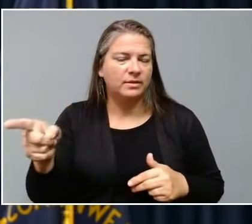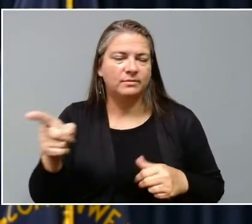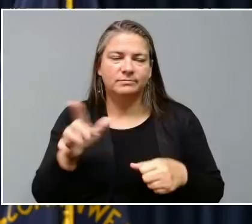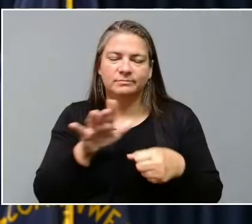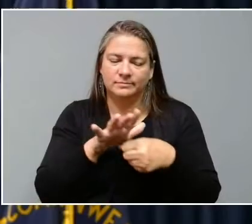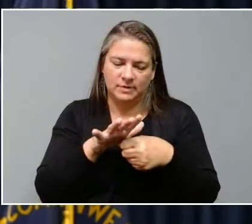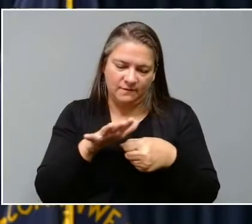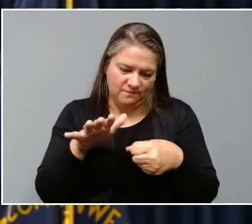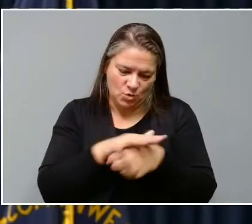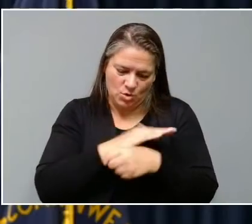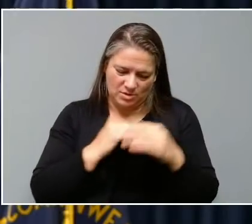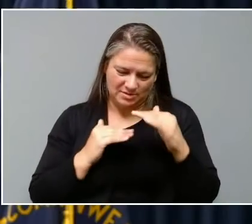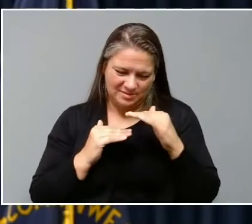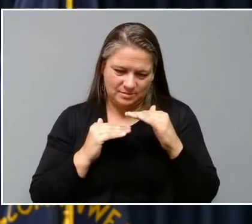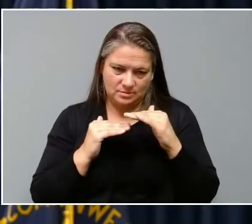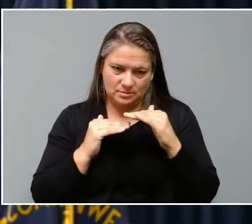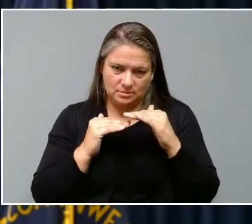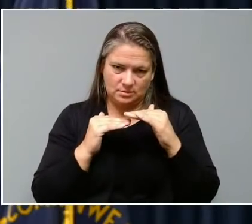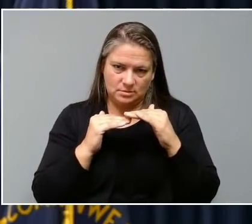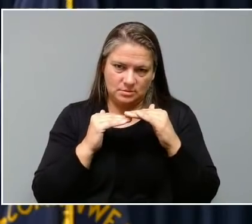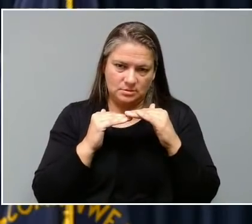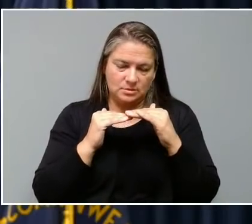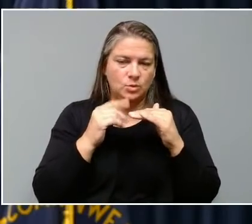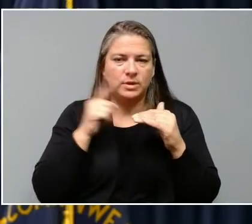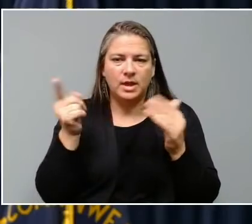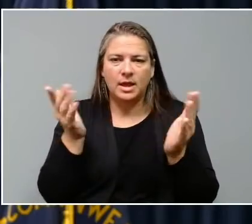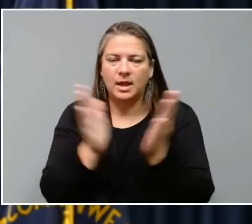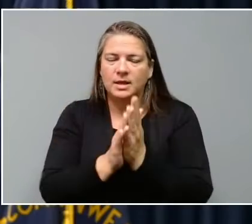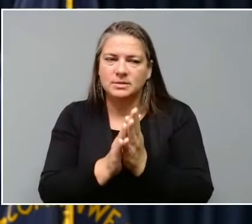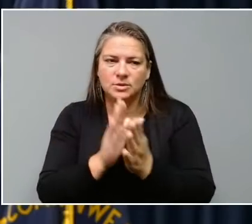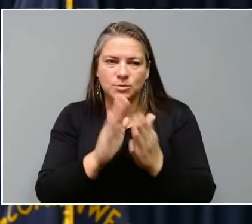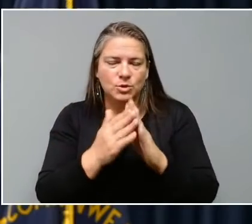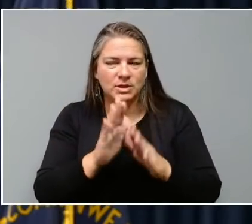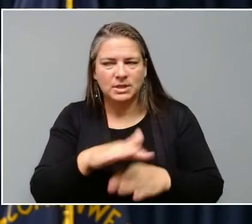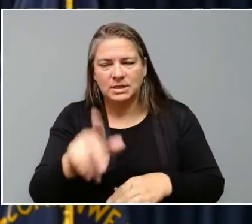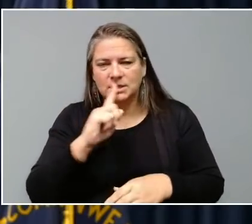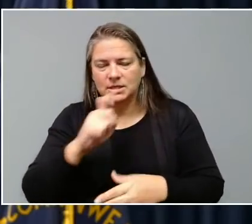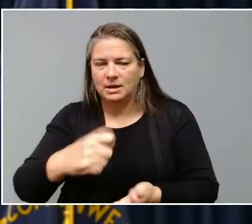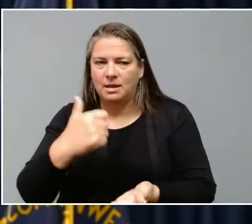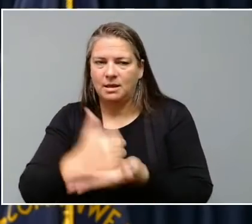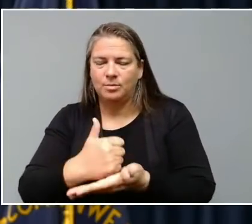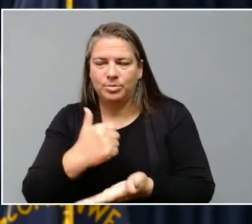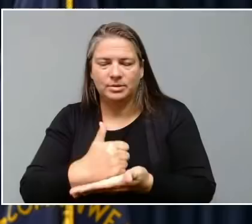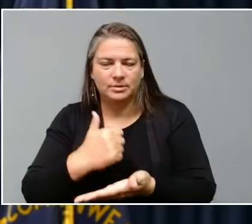helps of their community, all describing their population, the vast majority